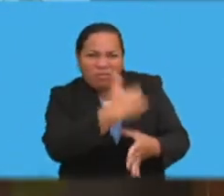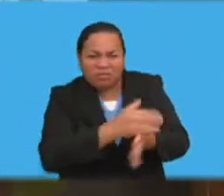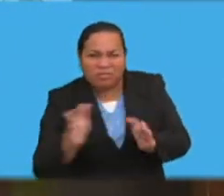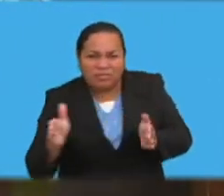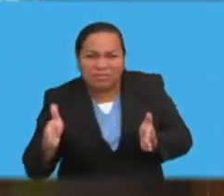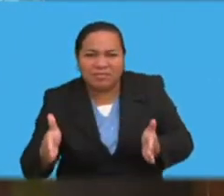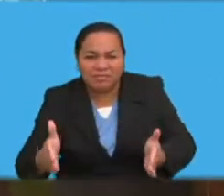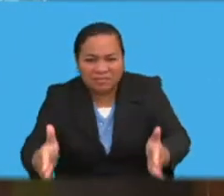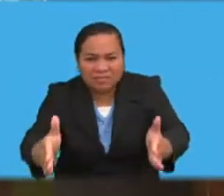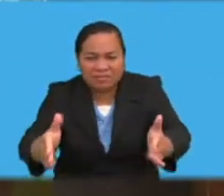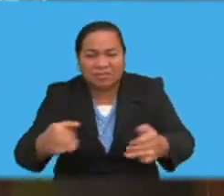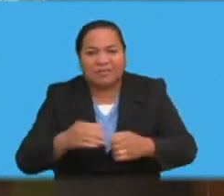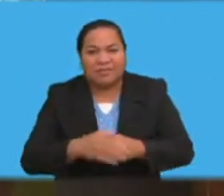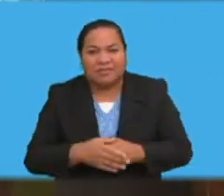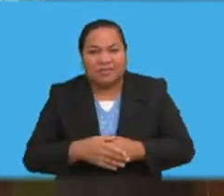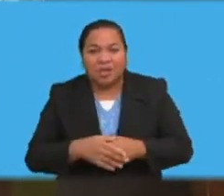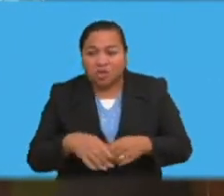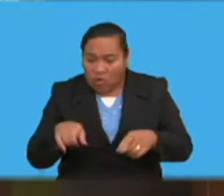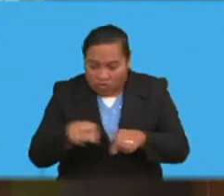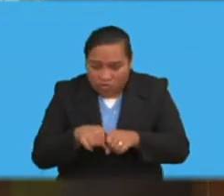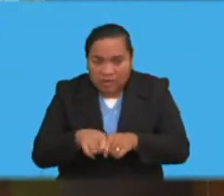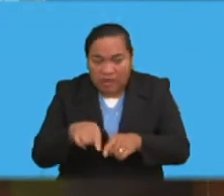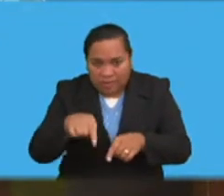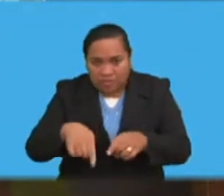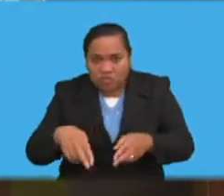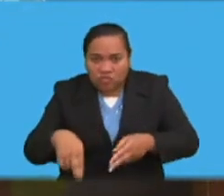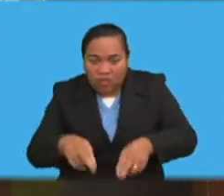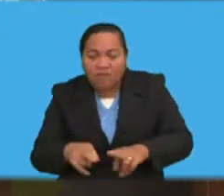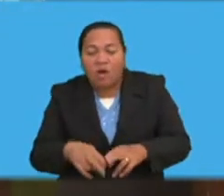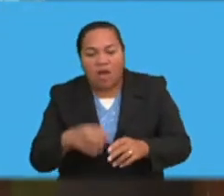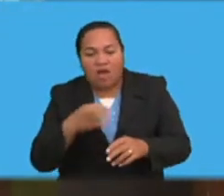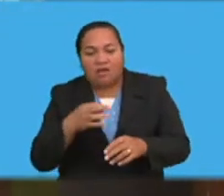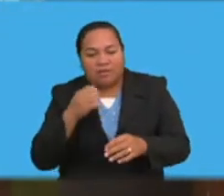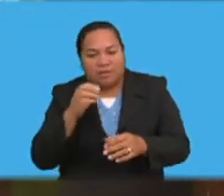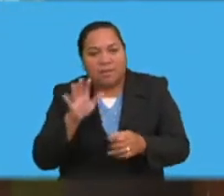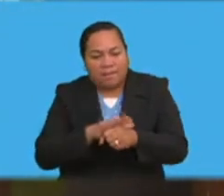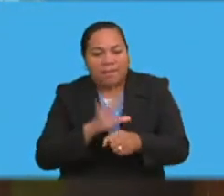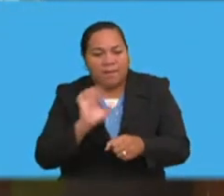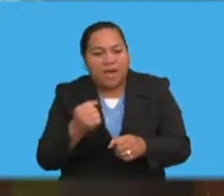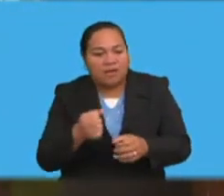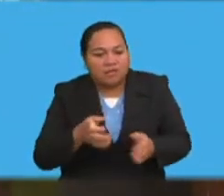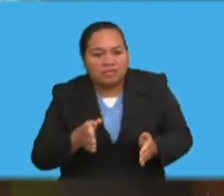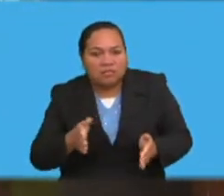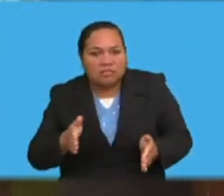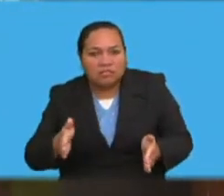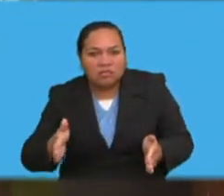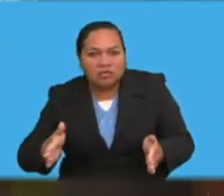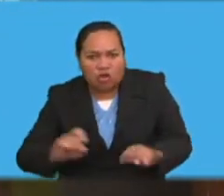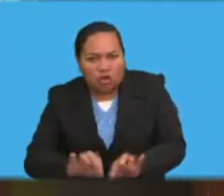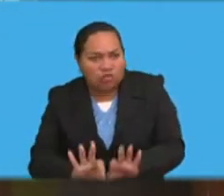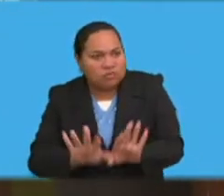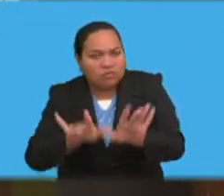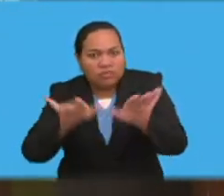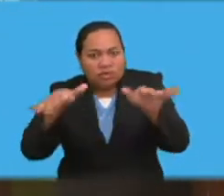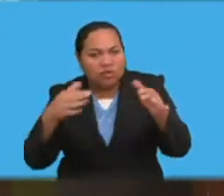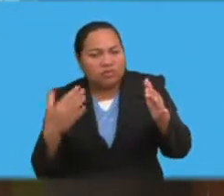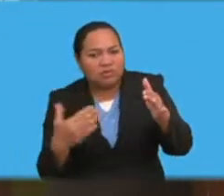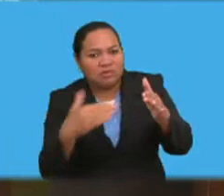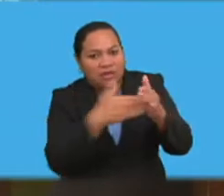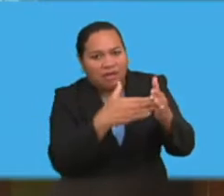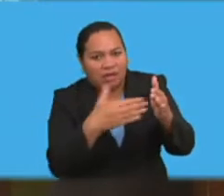only, Madam Speaker. The surrounding dike for Nadi River Basin is proposed to protect the Nadi town from overflowing floodwater from the Nawaka.